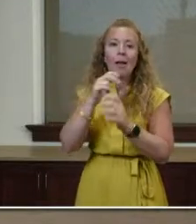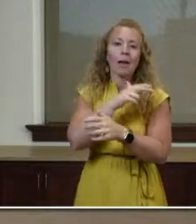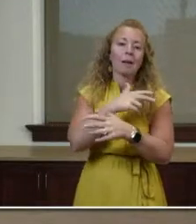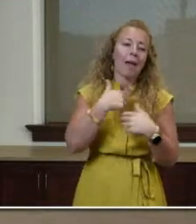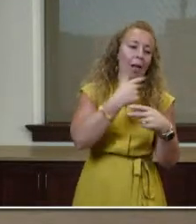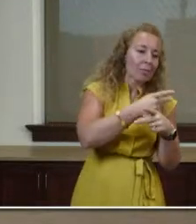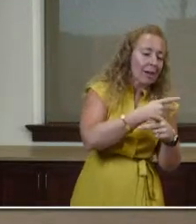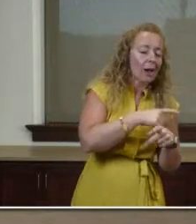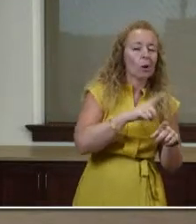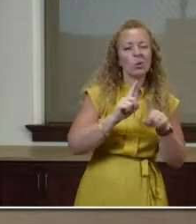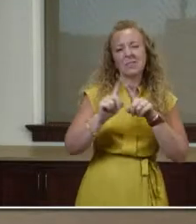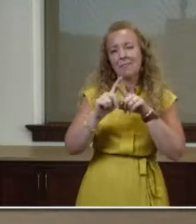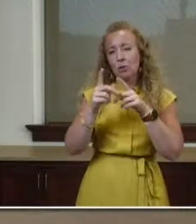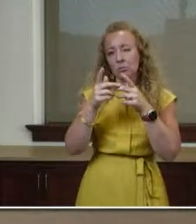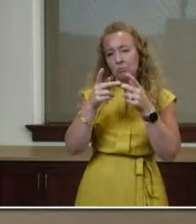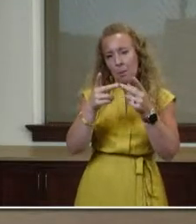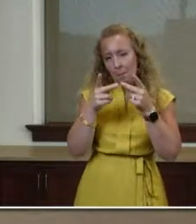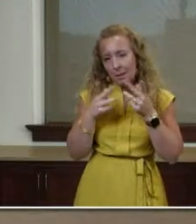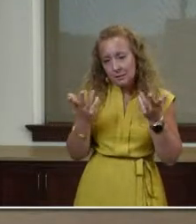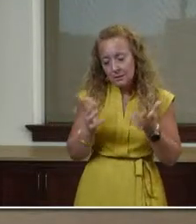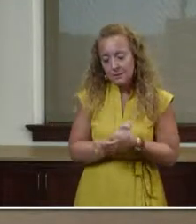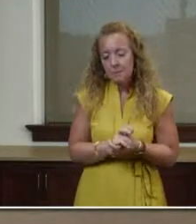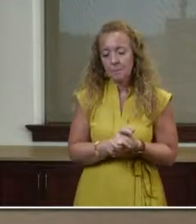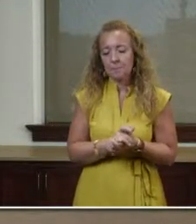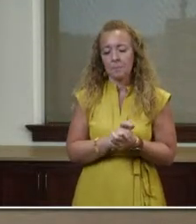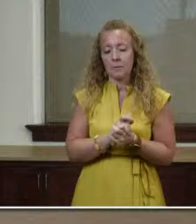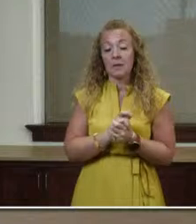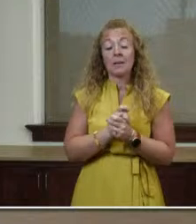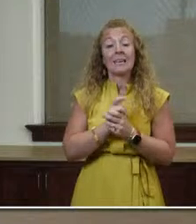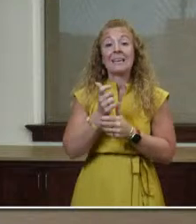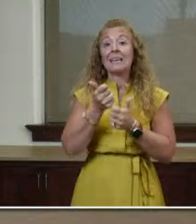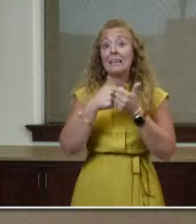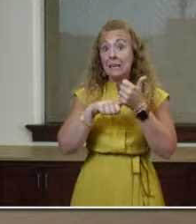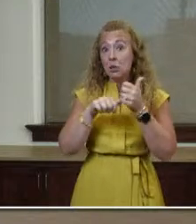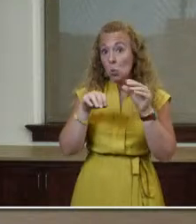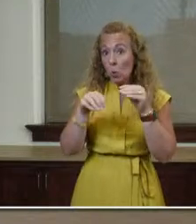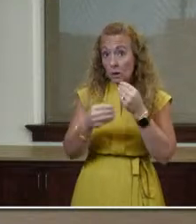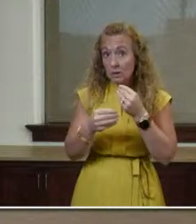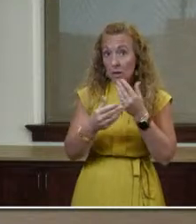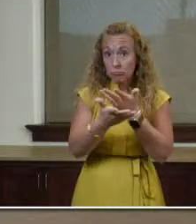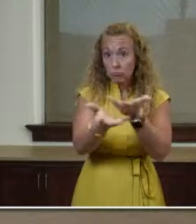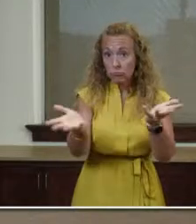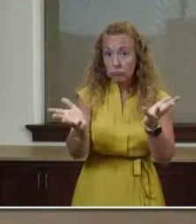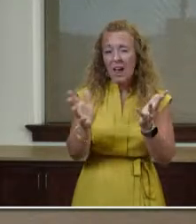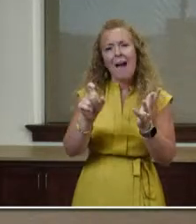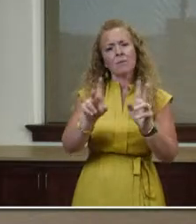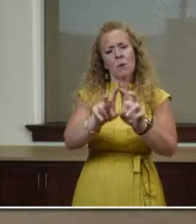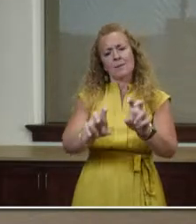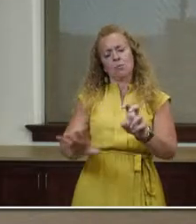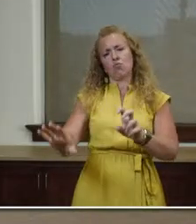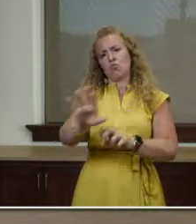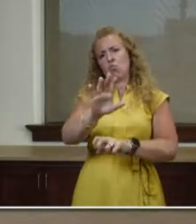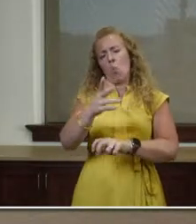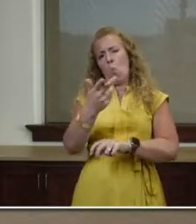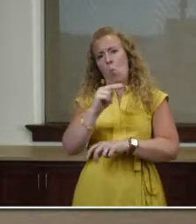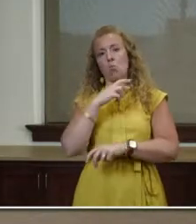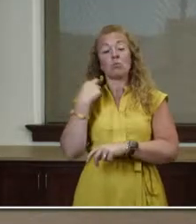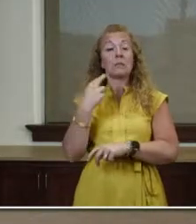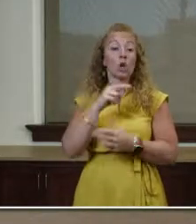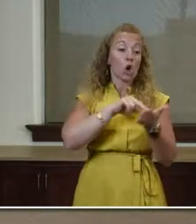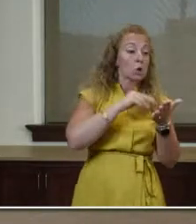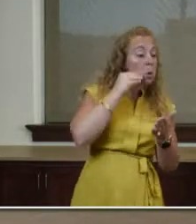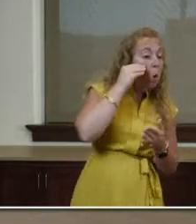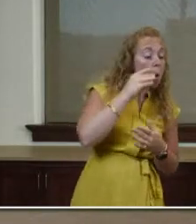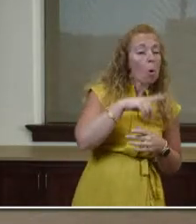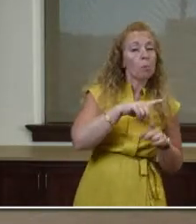other communities, places. And again, each organization needs to do their own risk assessment, so nursing homes and places